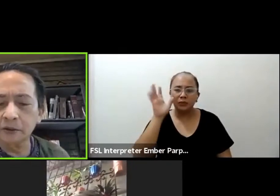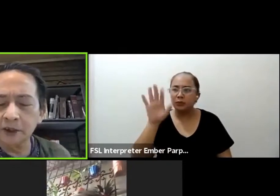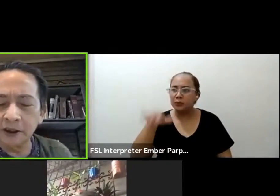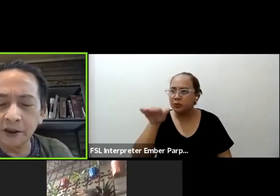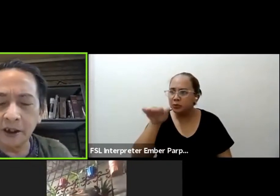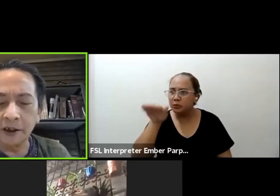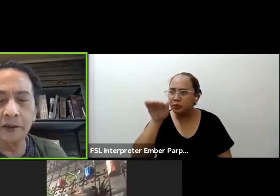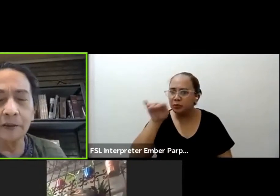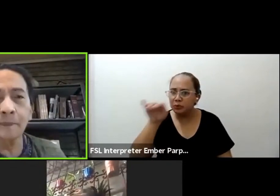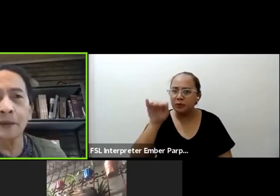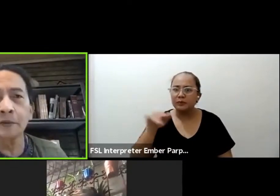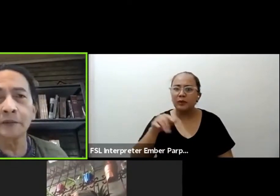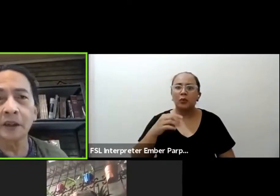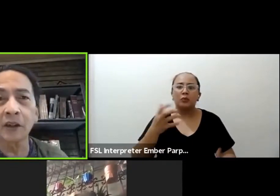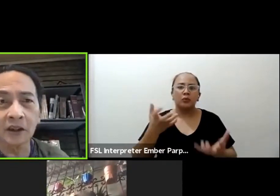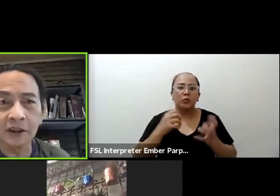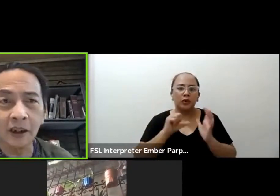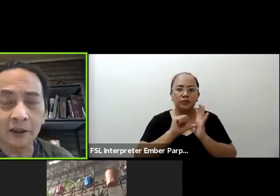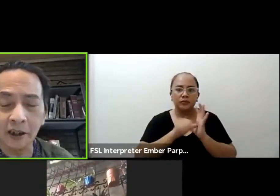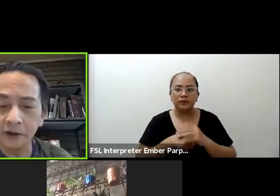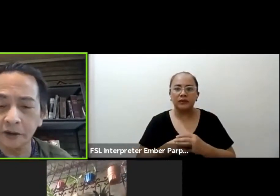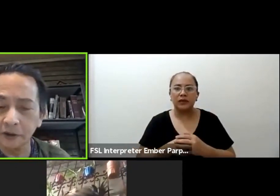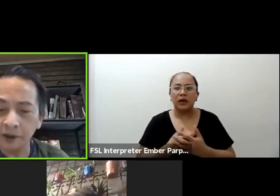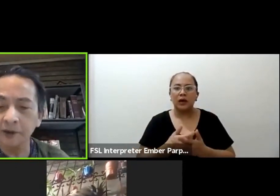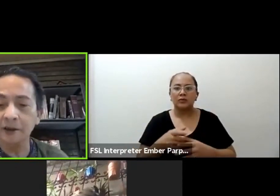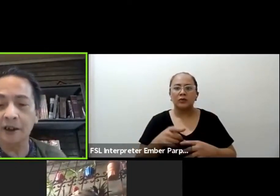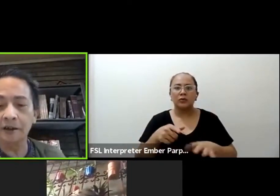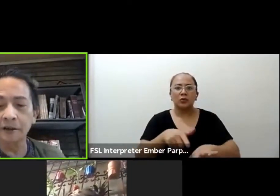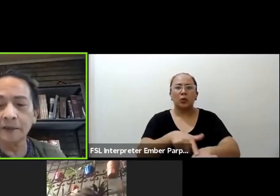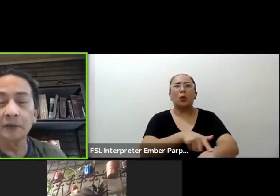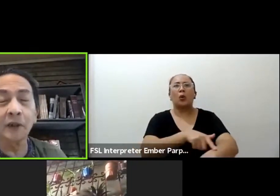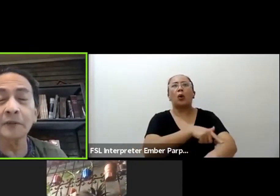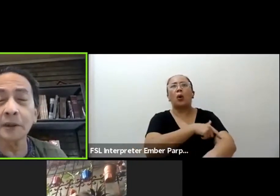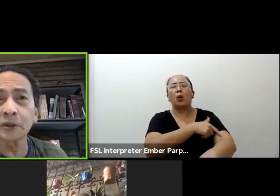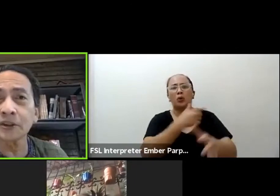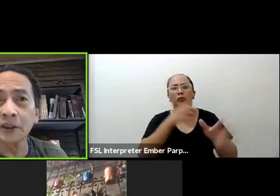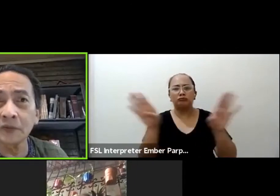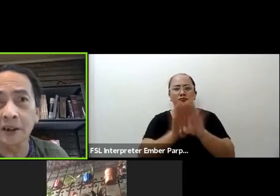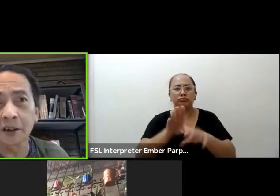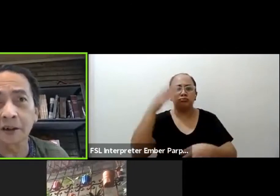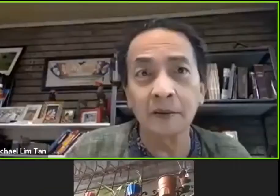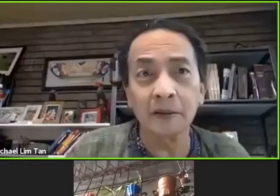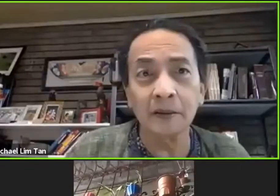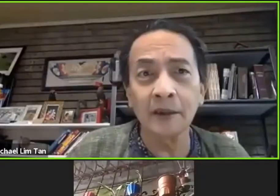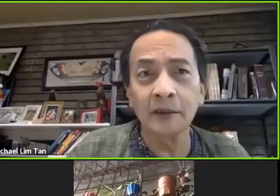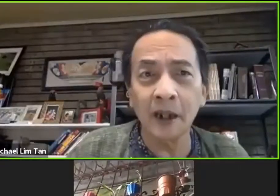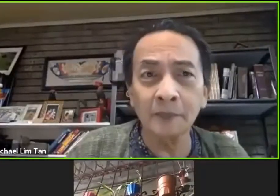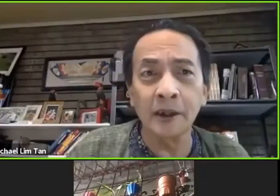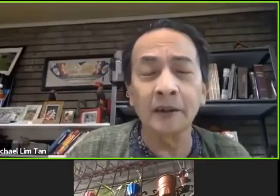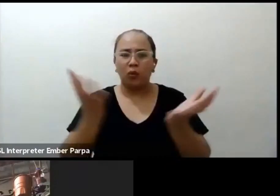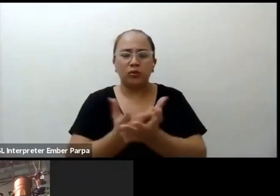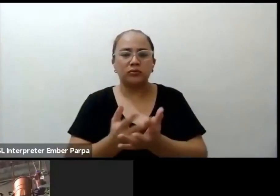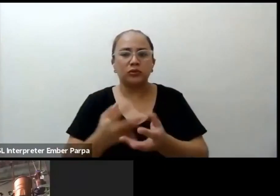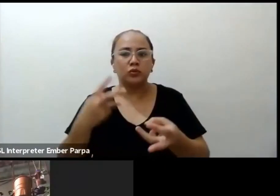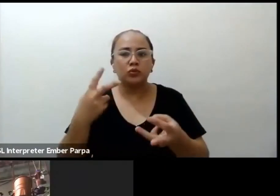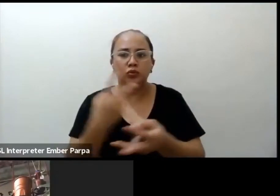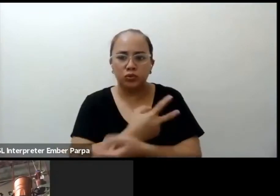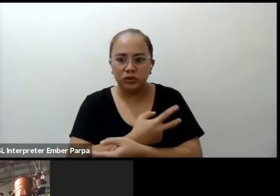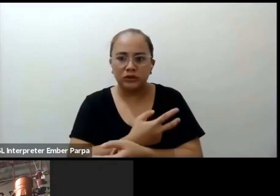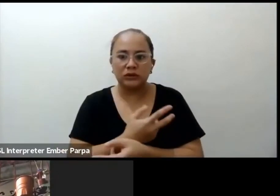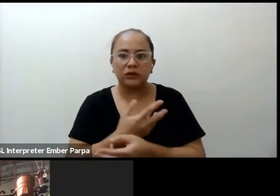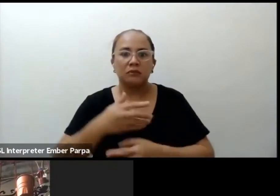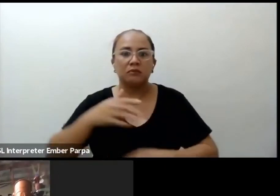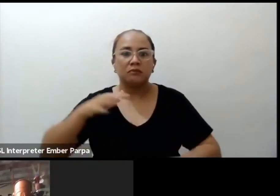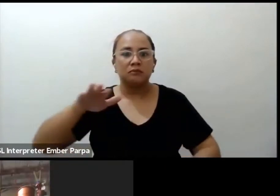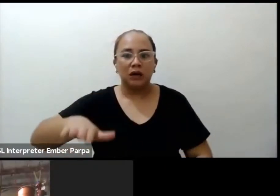wanted to reiterate. We have the longest lockdown in the world nga, and one of the most severe. Grabe, na ang bata hanggang